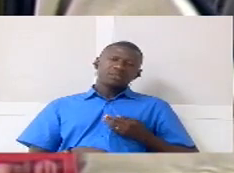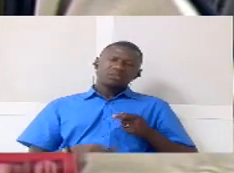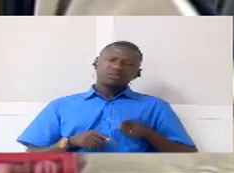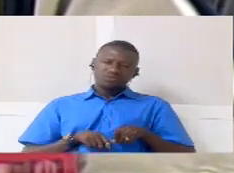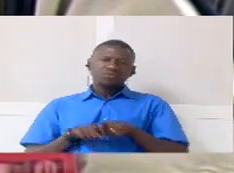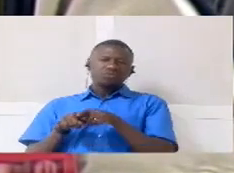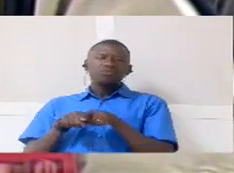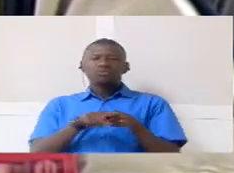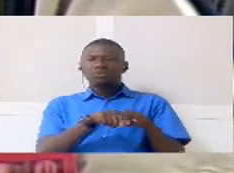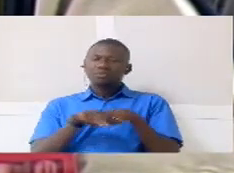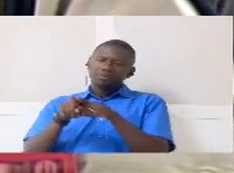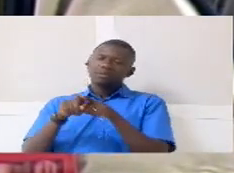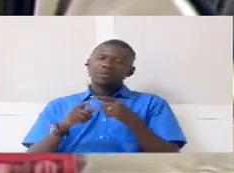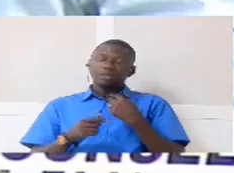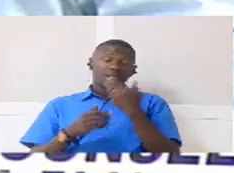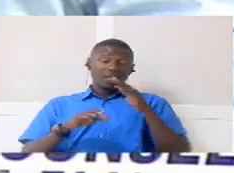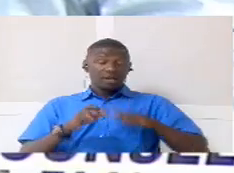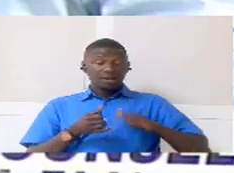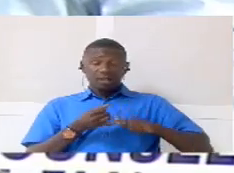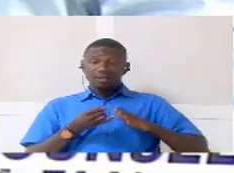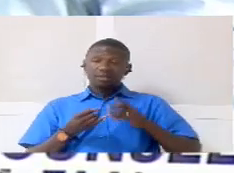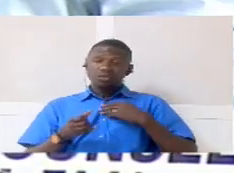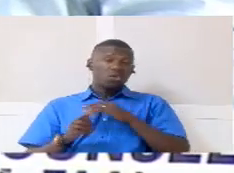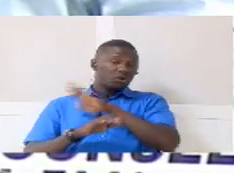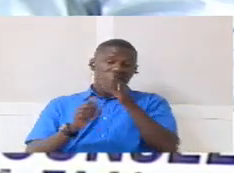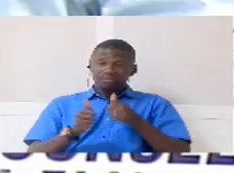odlis were women.